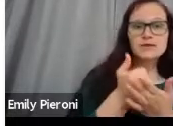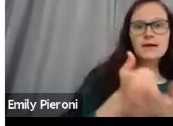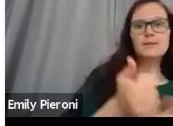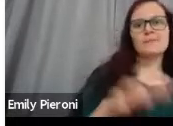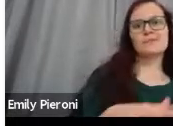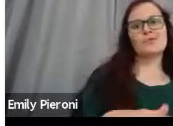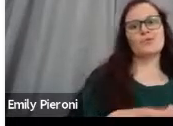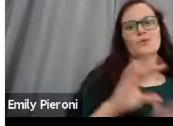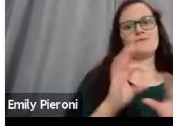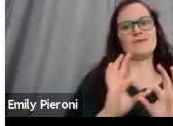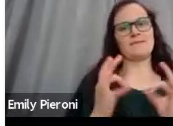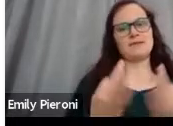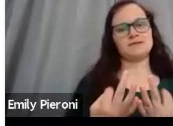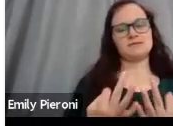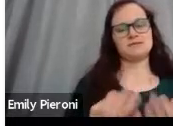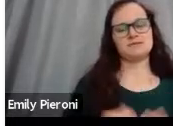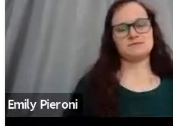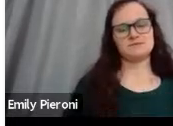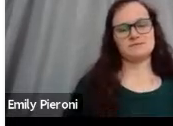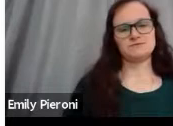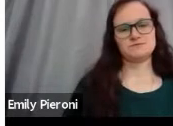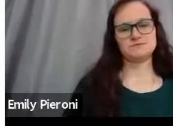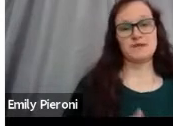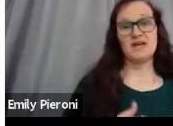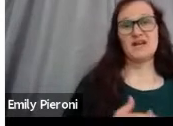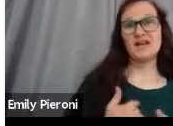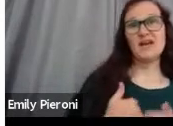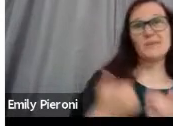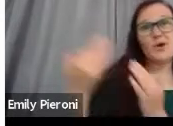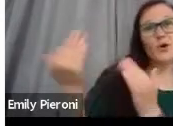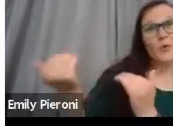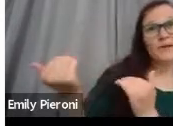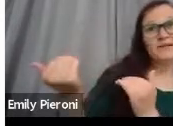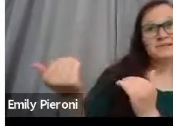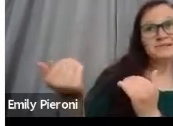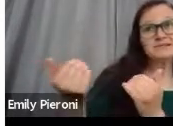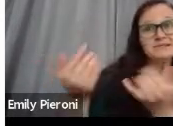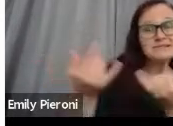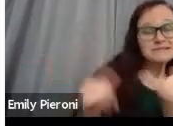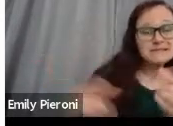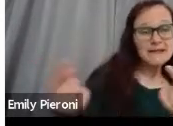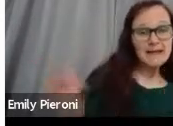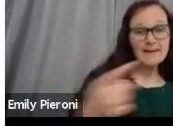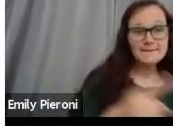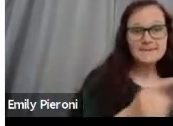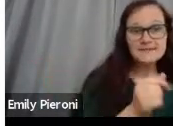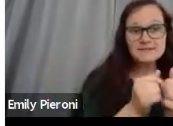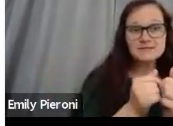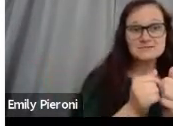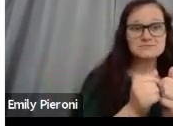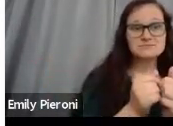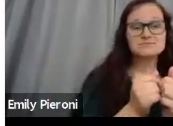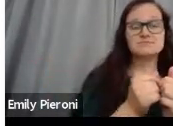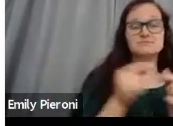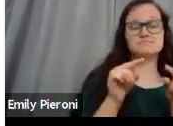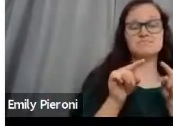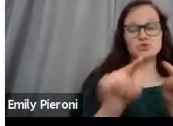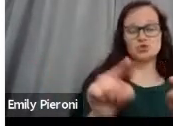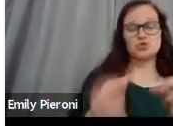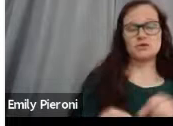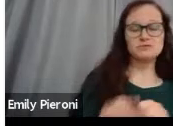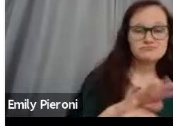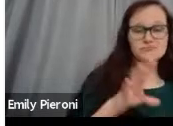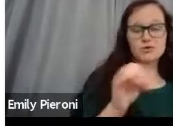And I'm hoping that that's still going on even with the COVID-19, because it's a great opportunity to say, yeah, we have looked